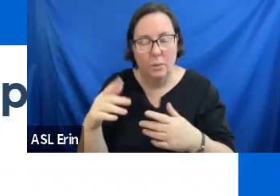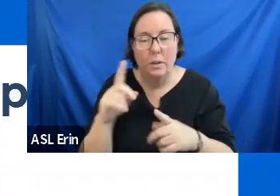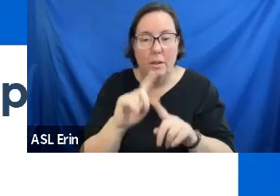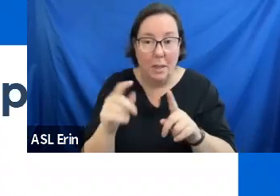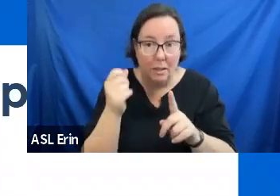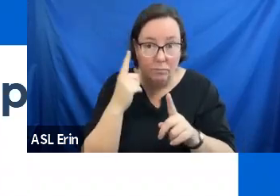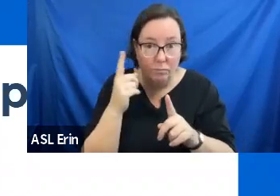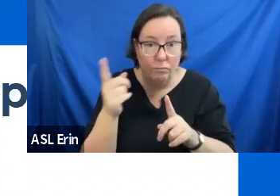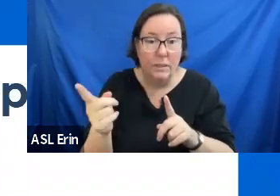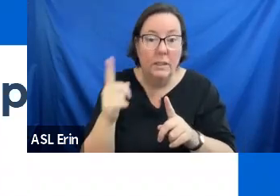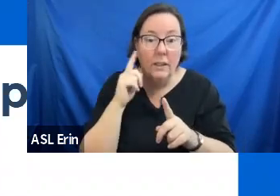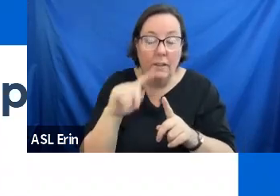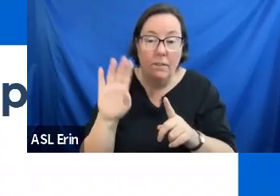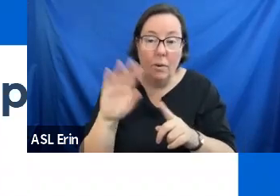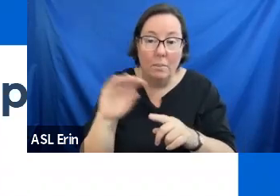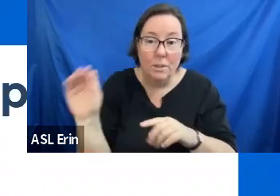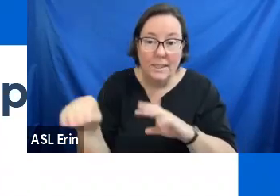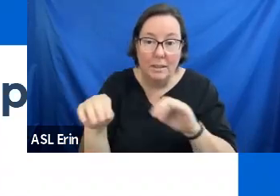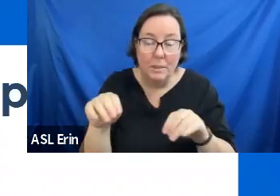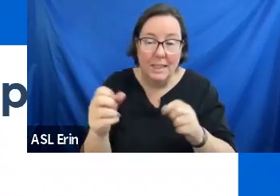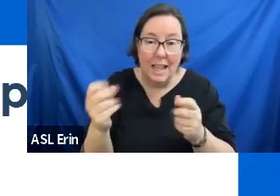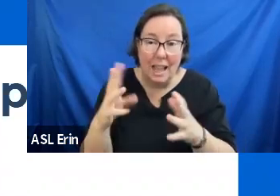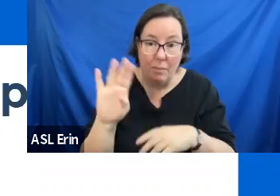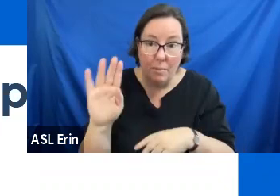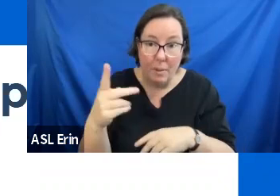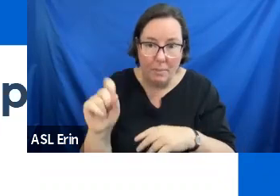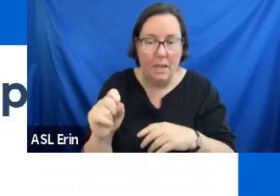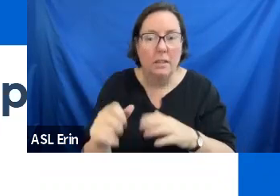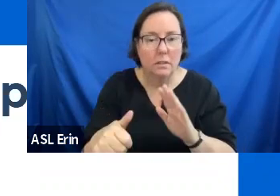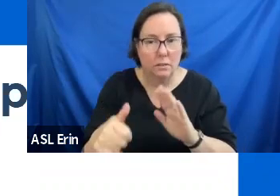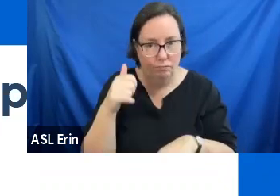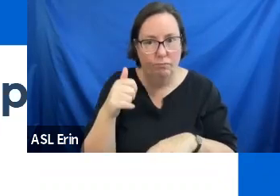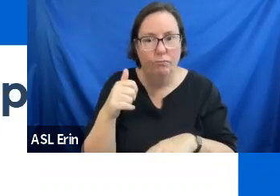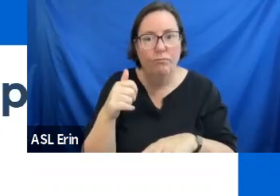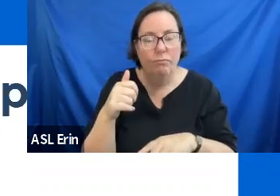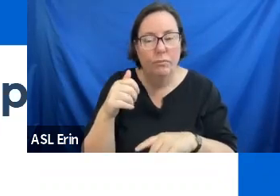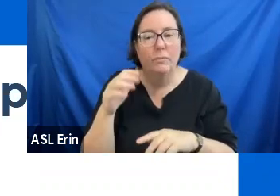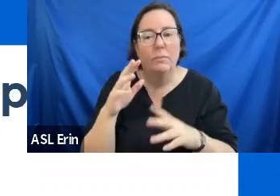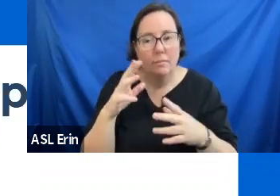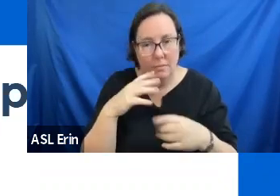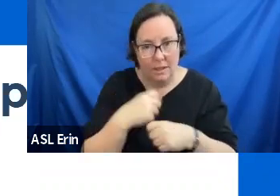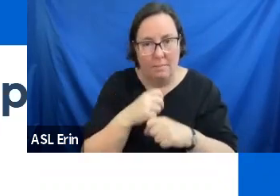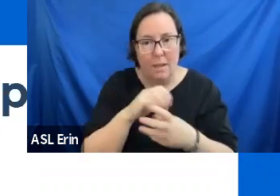However, in terms of the percentage of BPS students that made up the applicant pool,